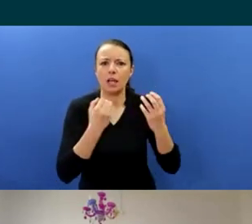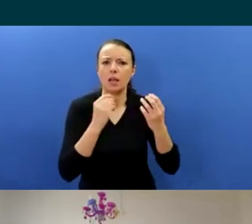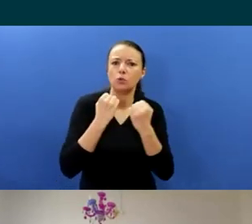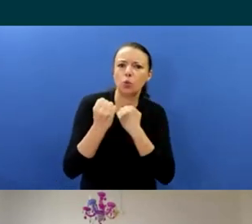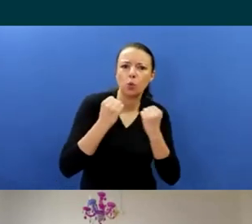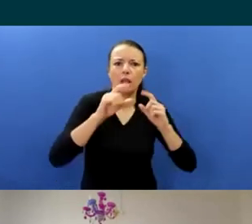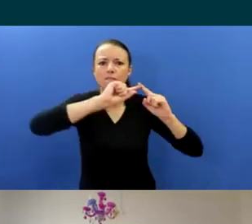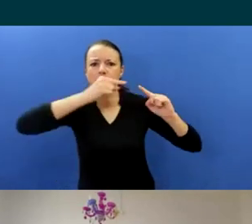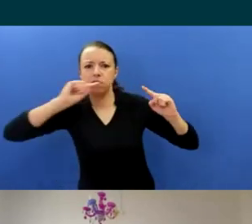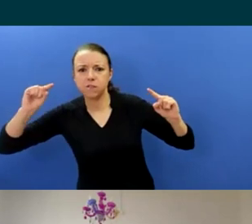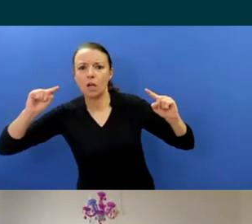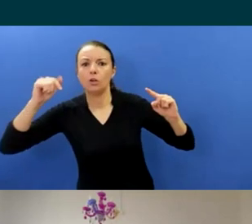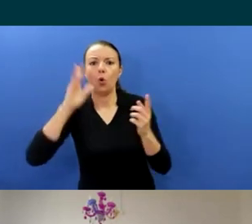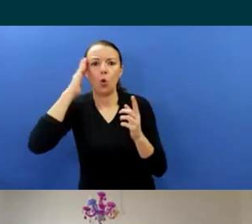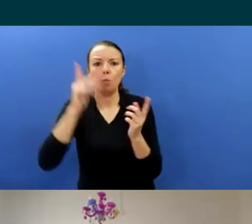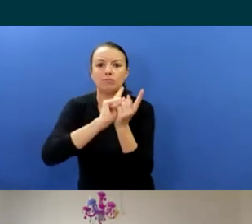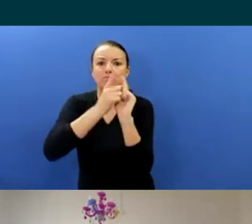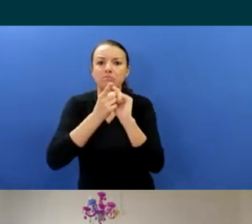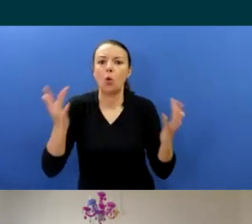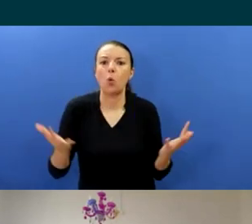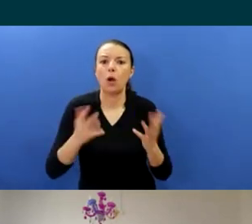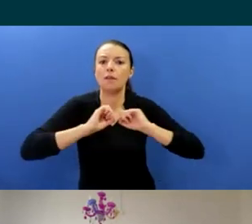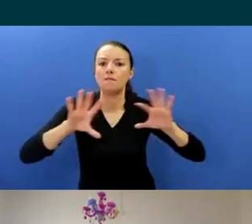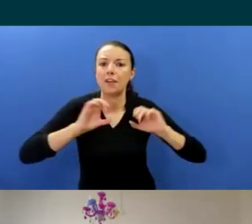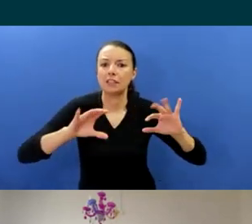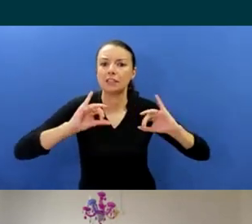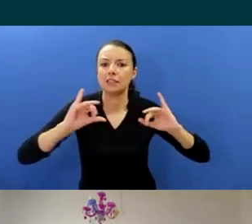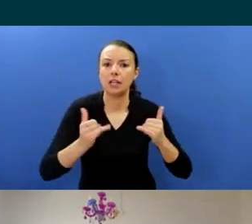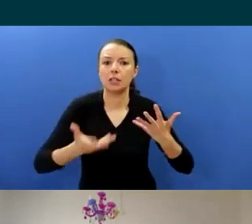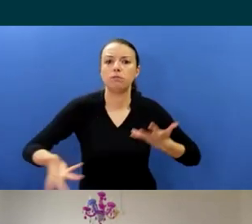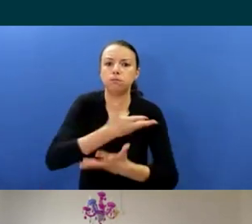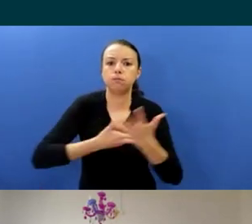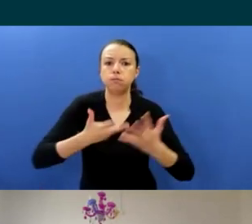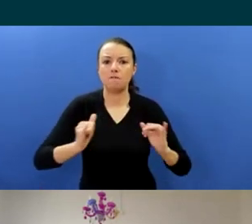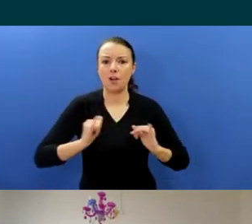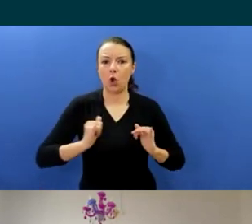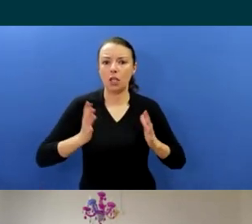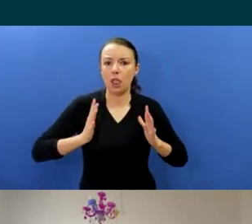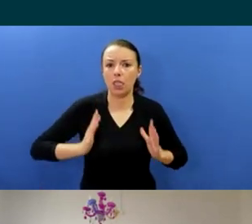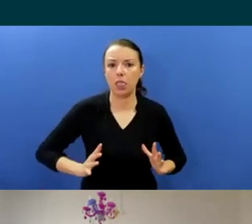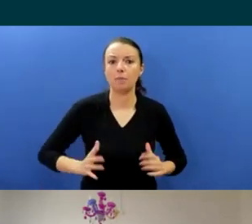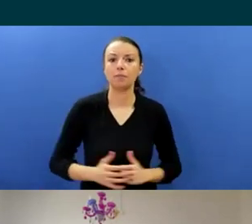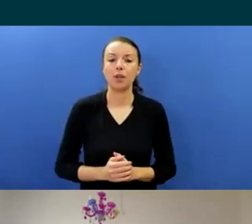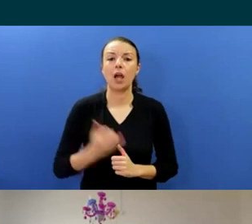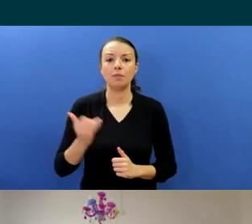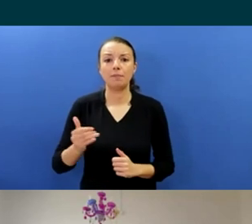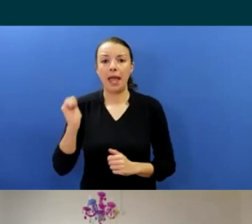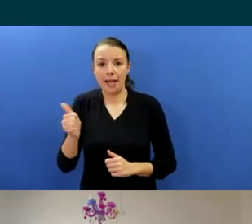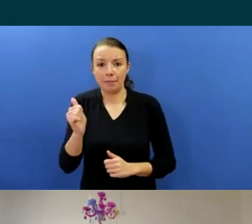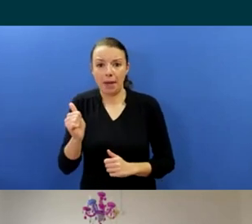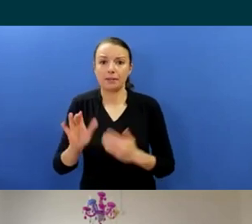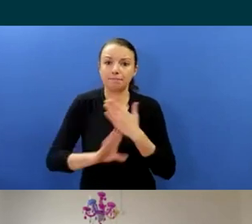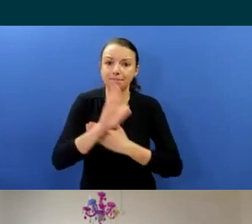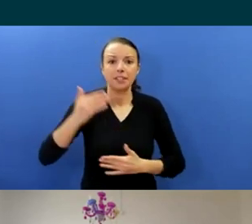After each presentation of experts, we leave a time for questions and answers so that participants can